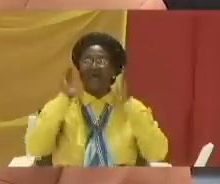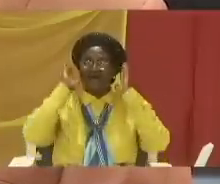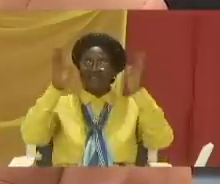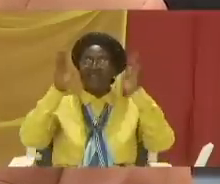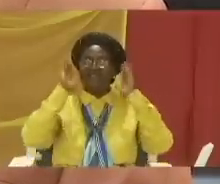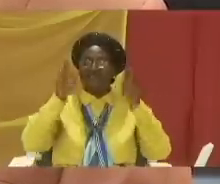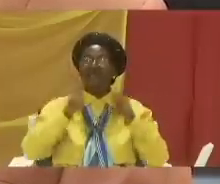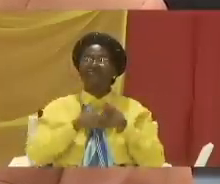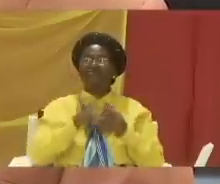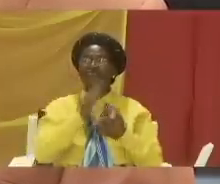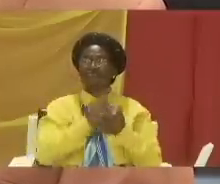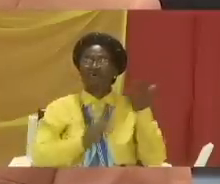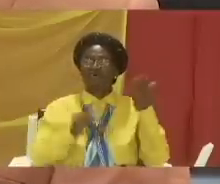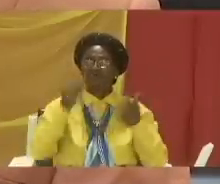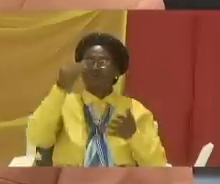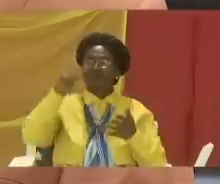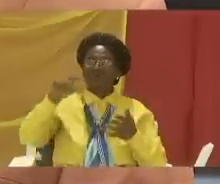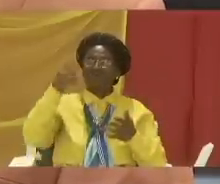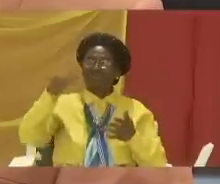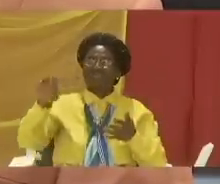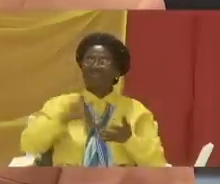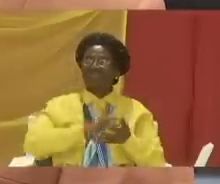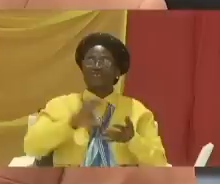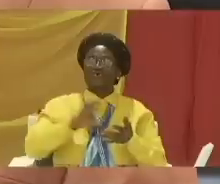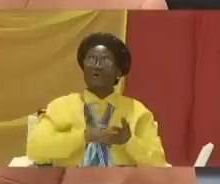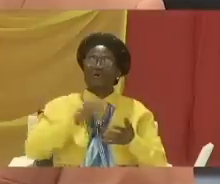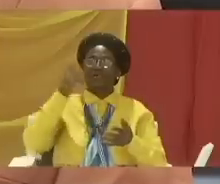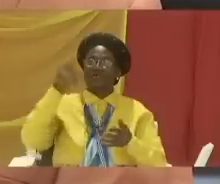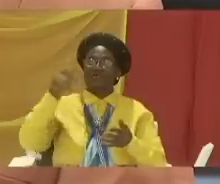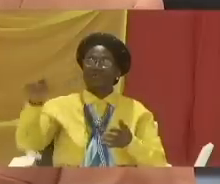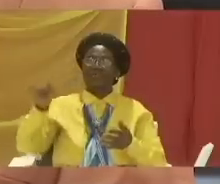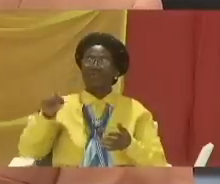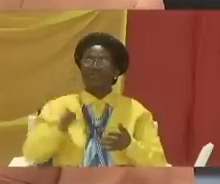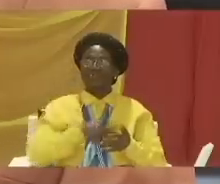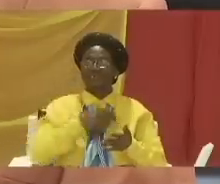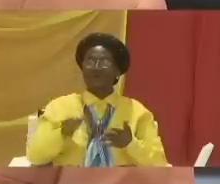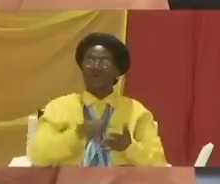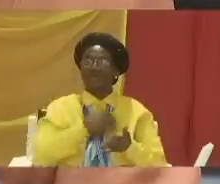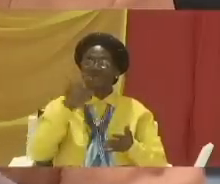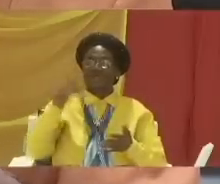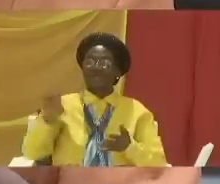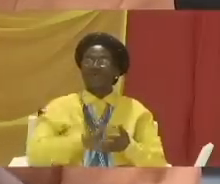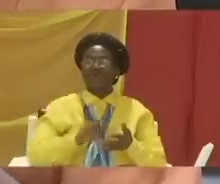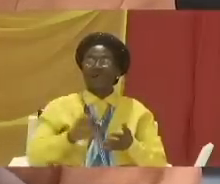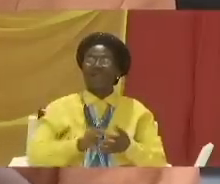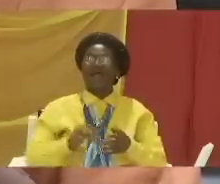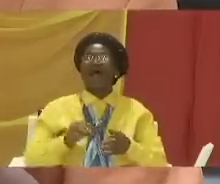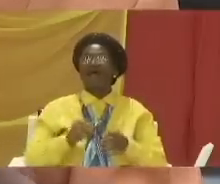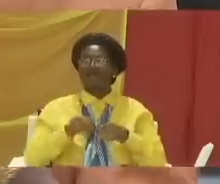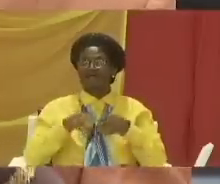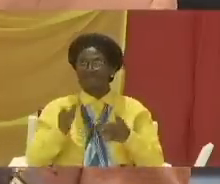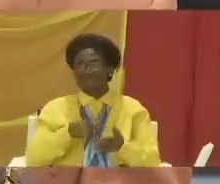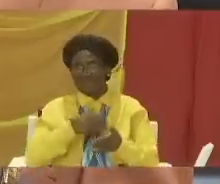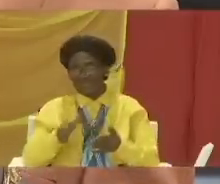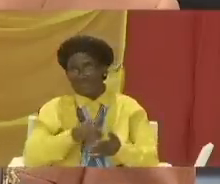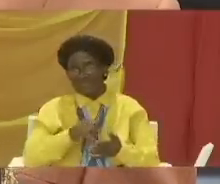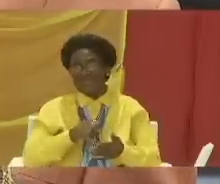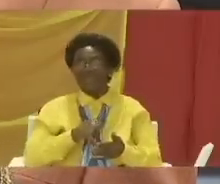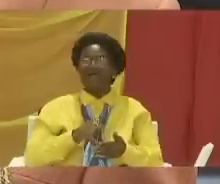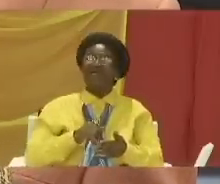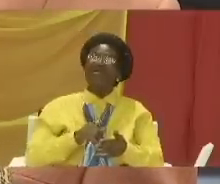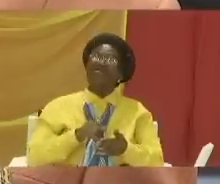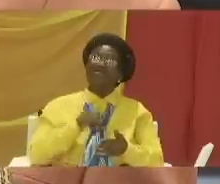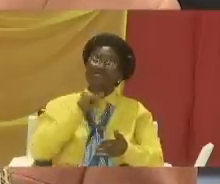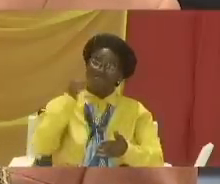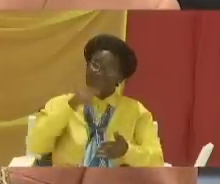the choir rendered. And one of the songs, they say, he doesn't need a key to enter a room.